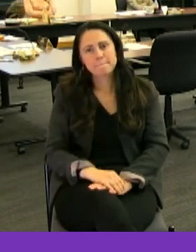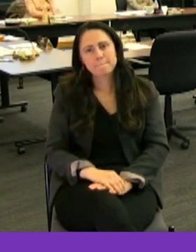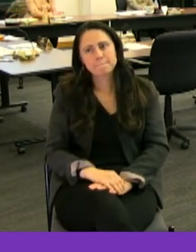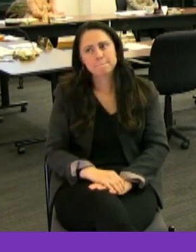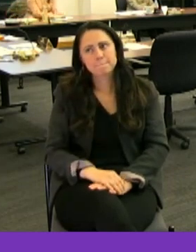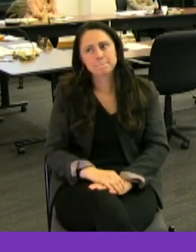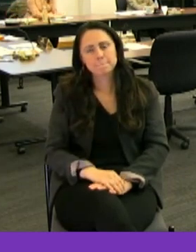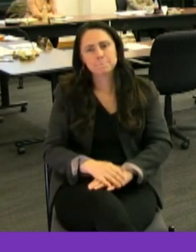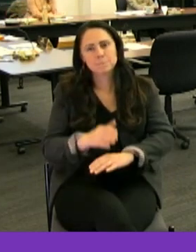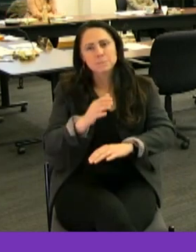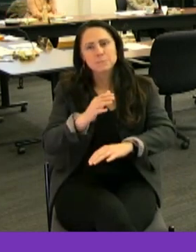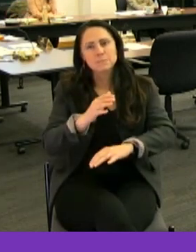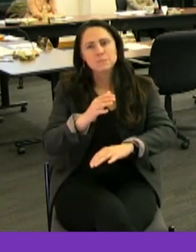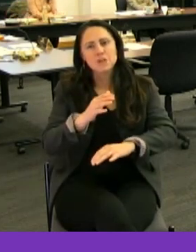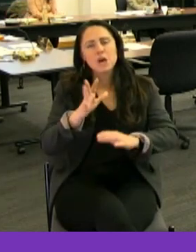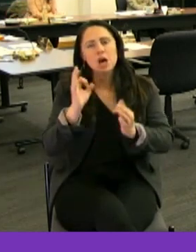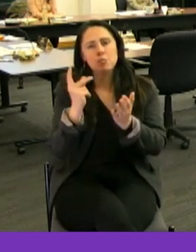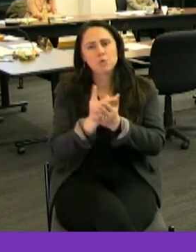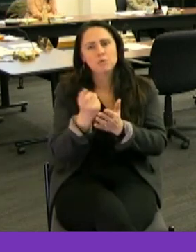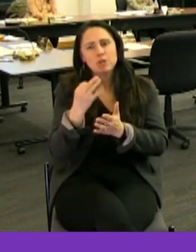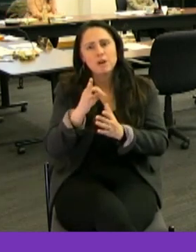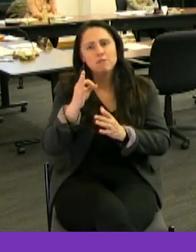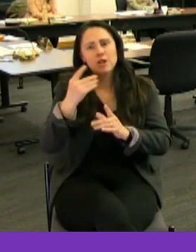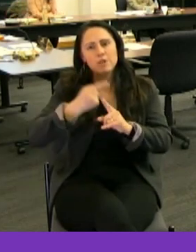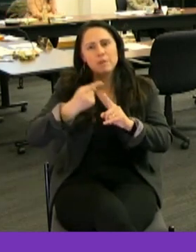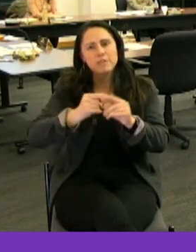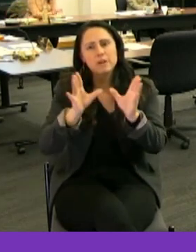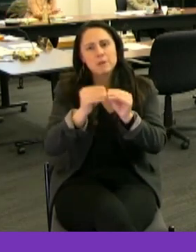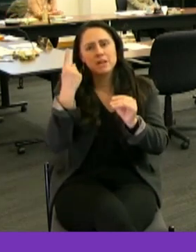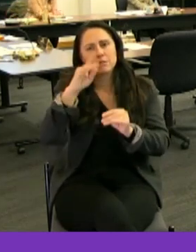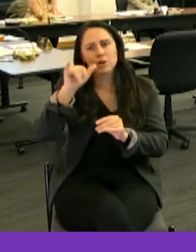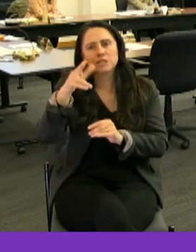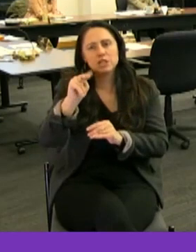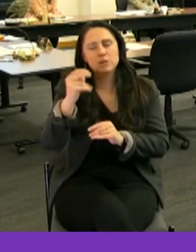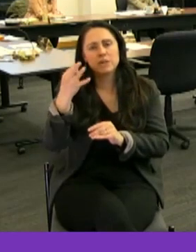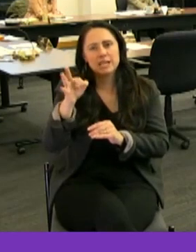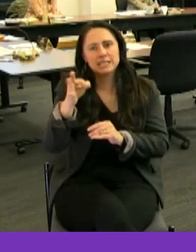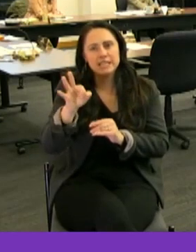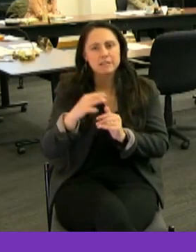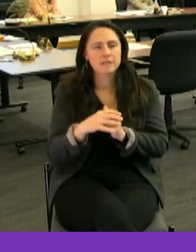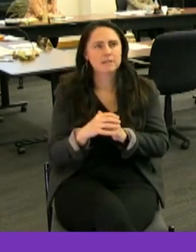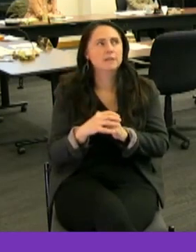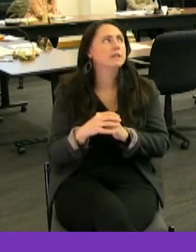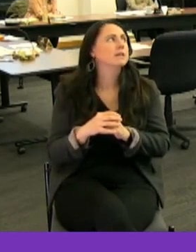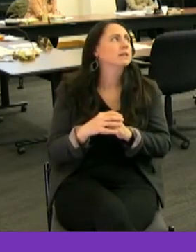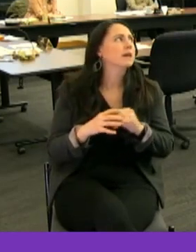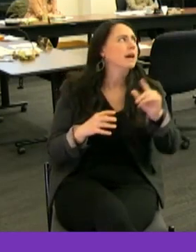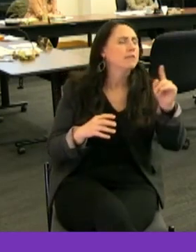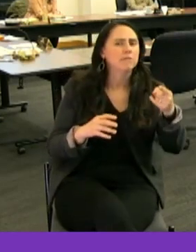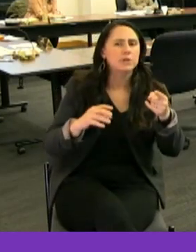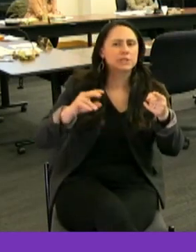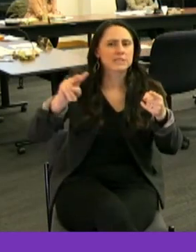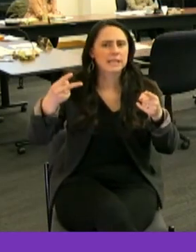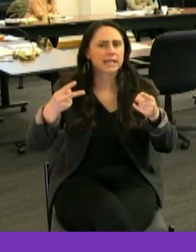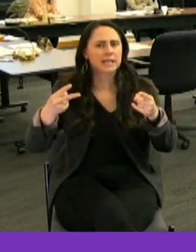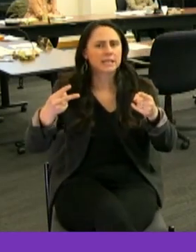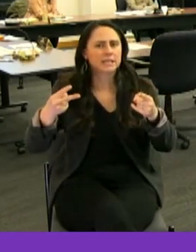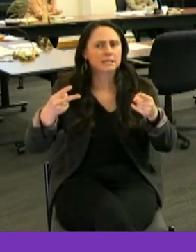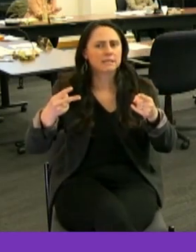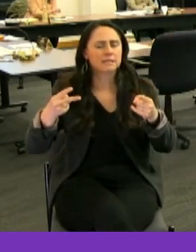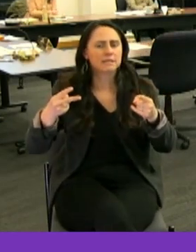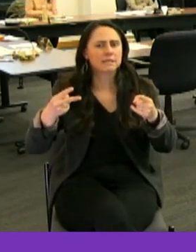It's the approval of the monthly meetings for January 19th. So moved. Second.